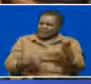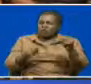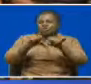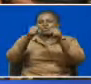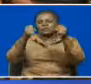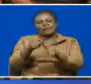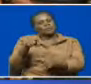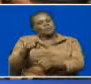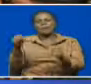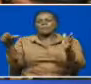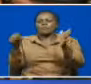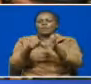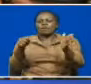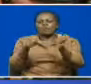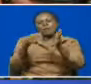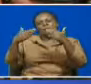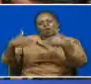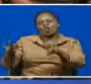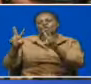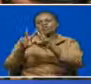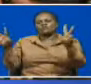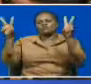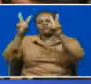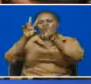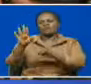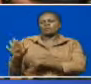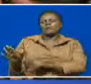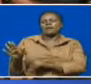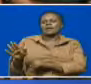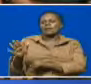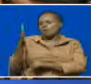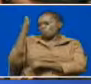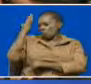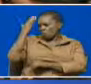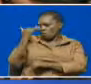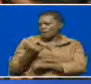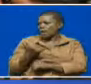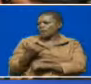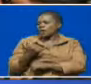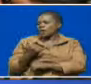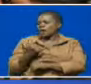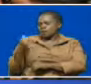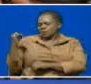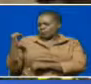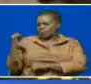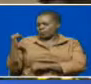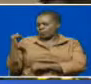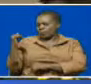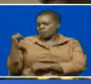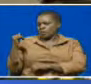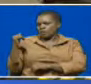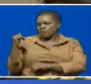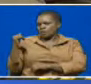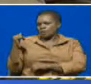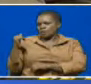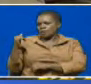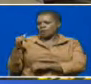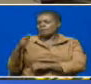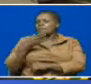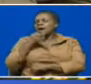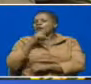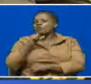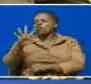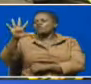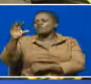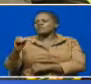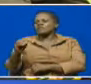society has lost its objectives. Why? Because this 50-year-old should be guiding this